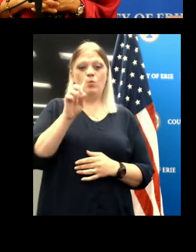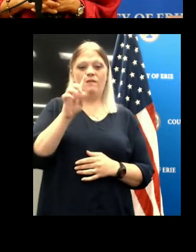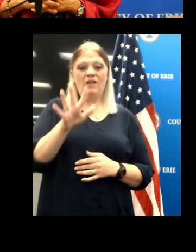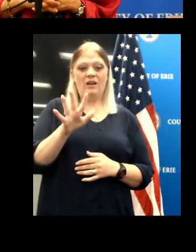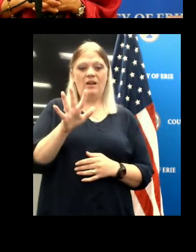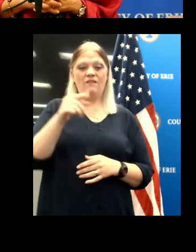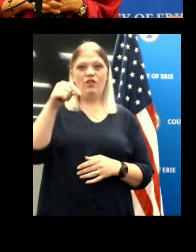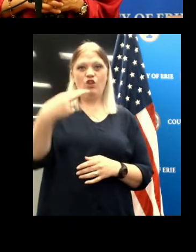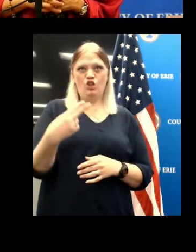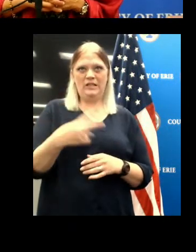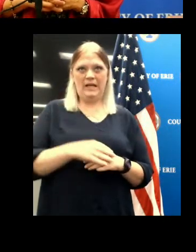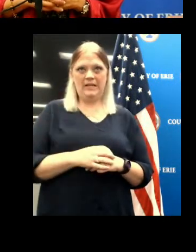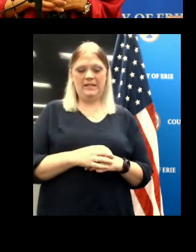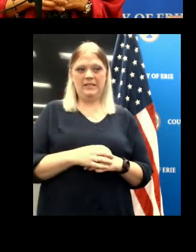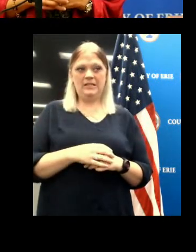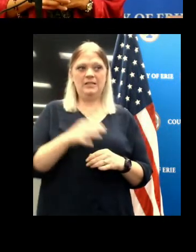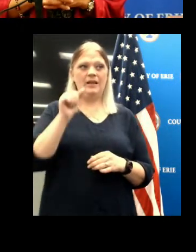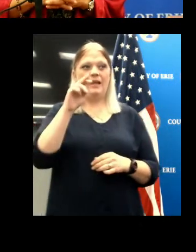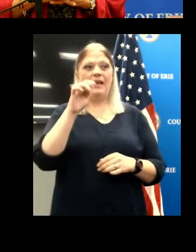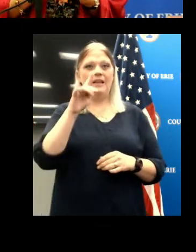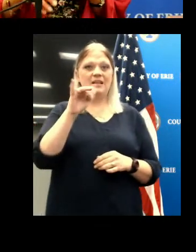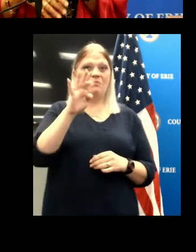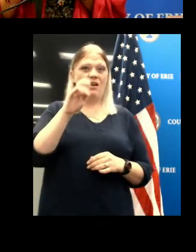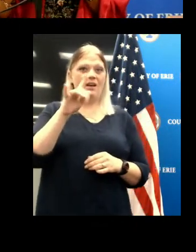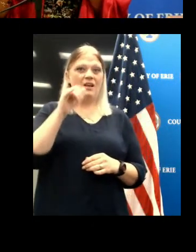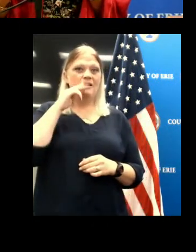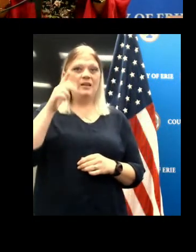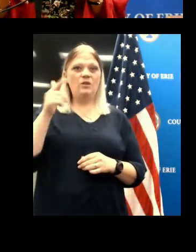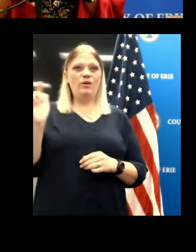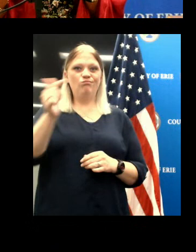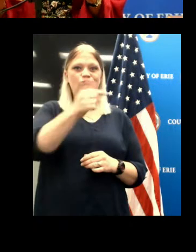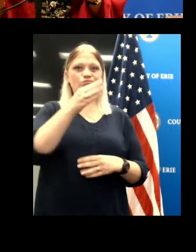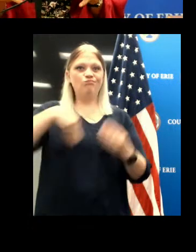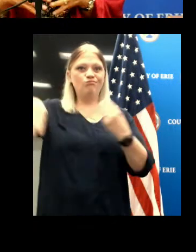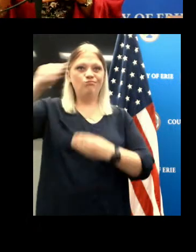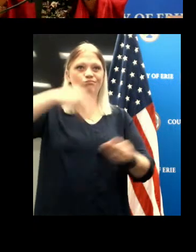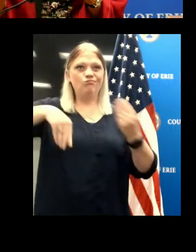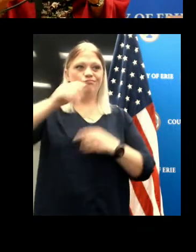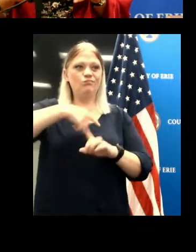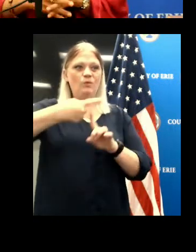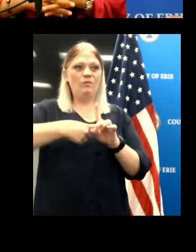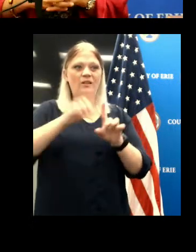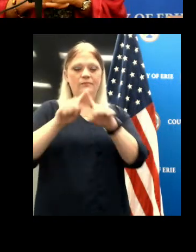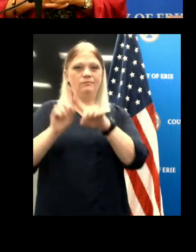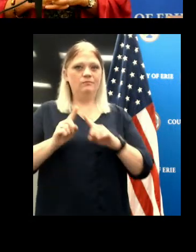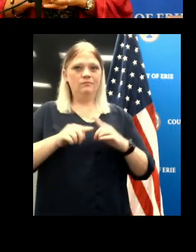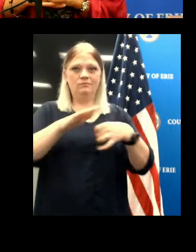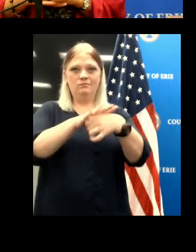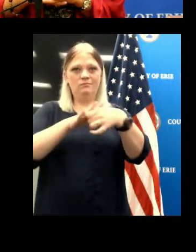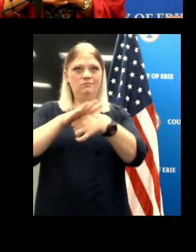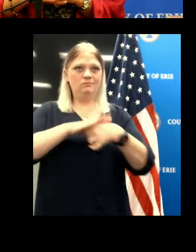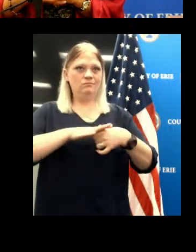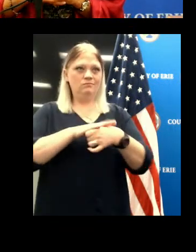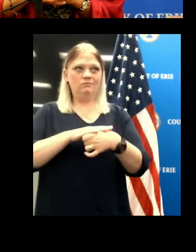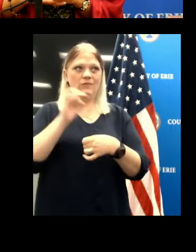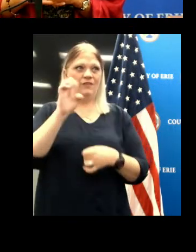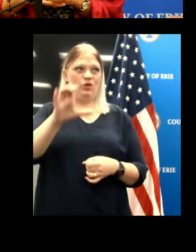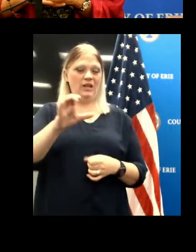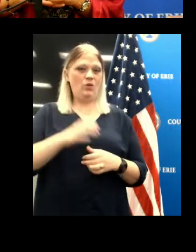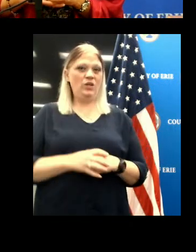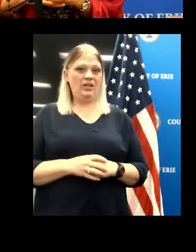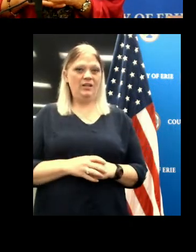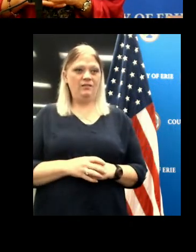on Thursdays. For antibody testing, we're rotating throughout the month to all different areas of Erie